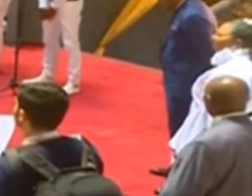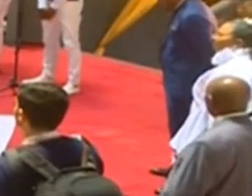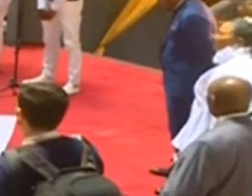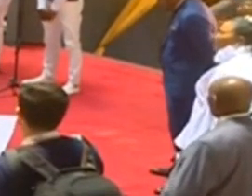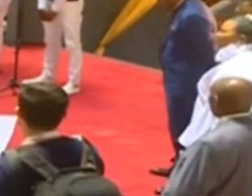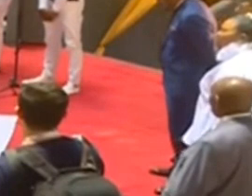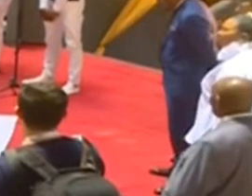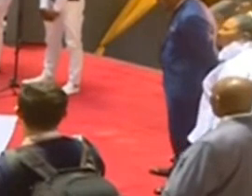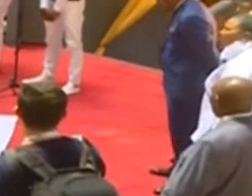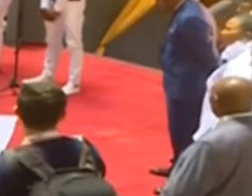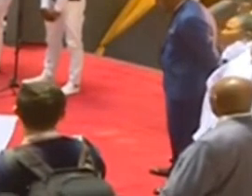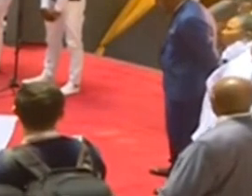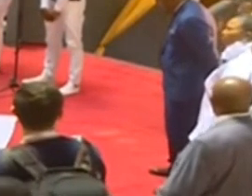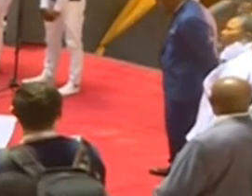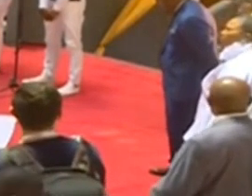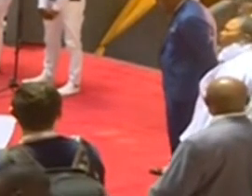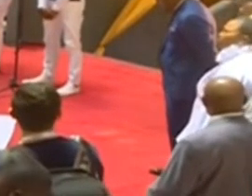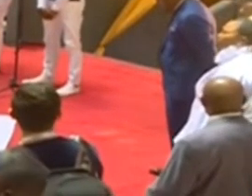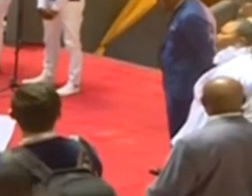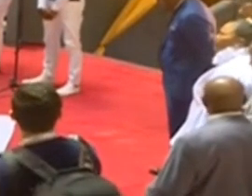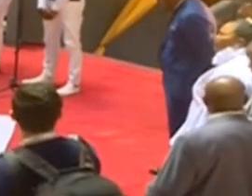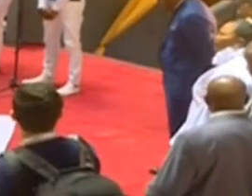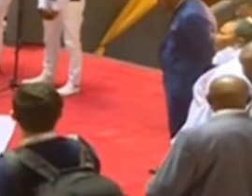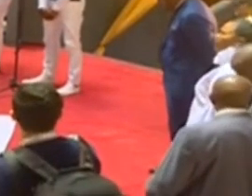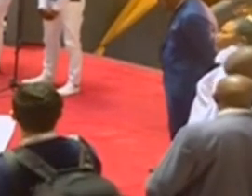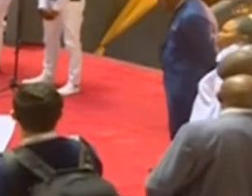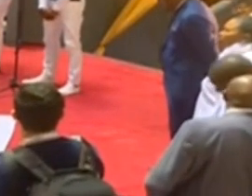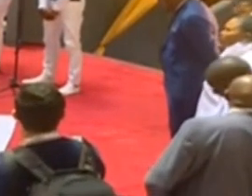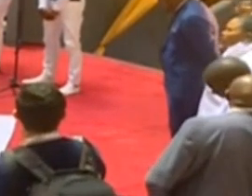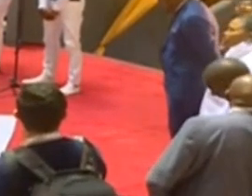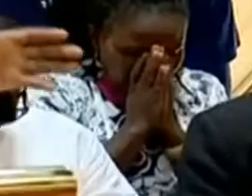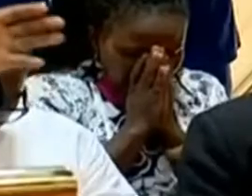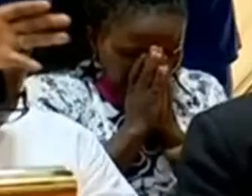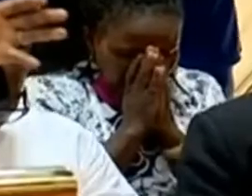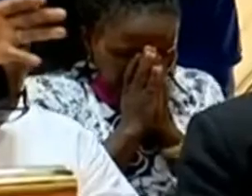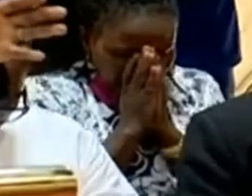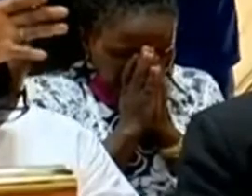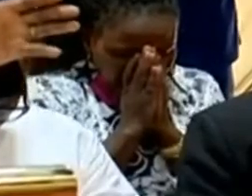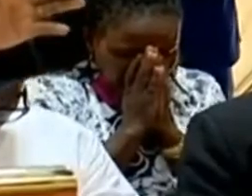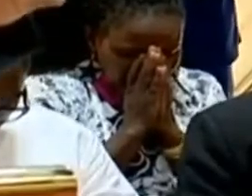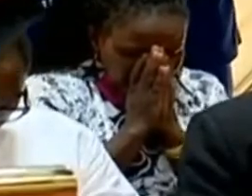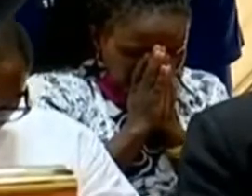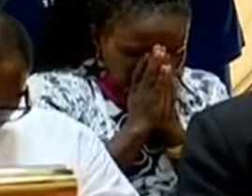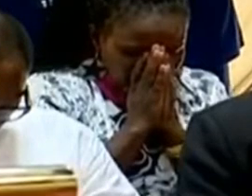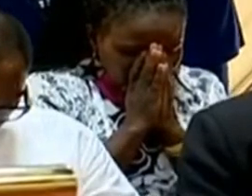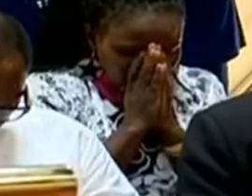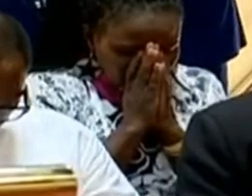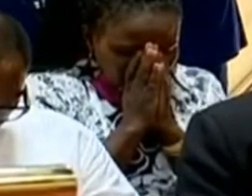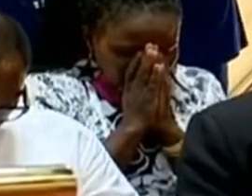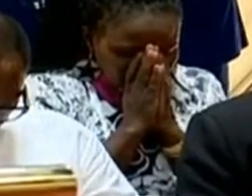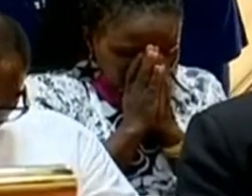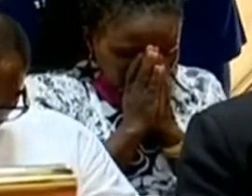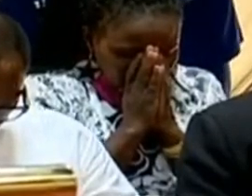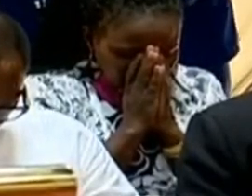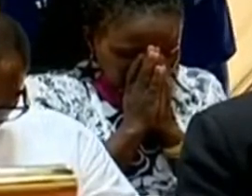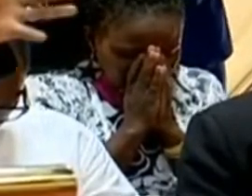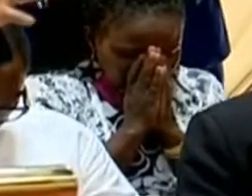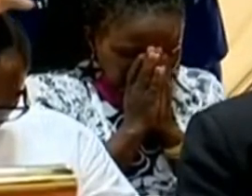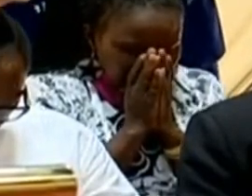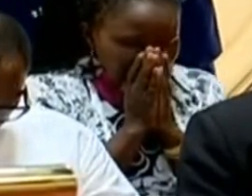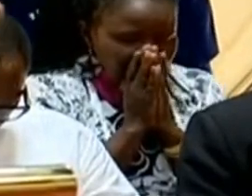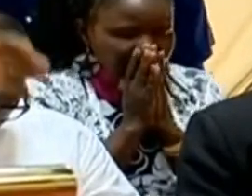good plans for this nation. Lord, we are so grateful today. Even as we face elections,